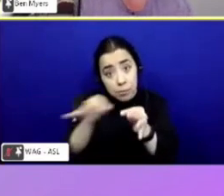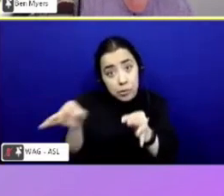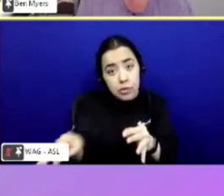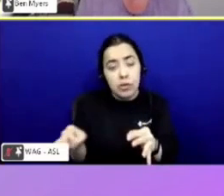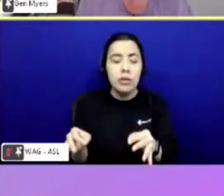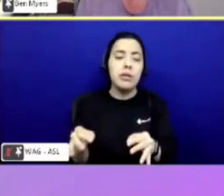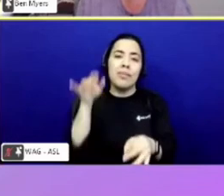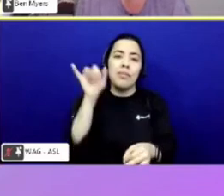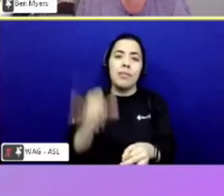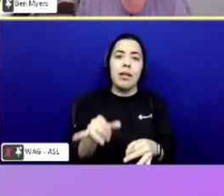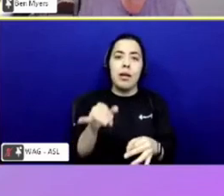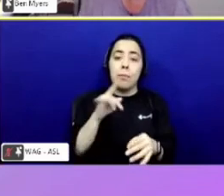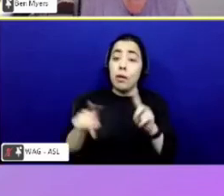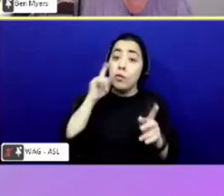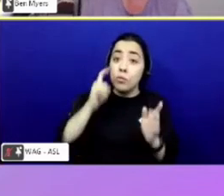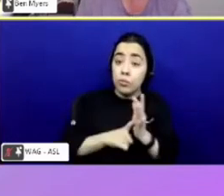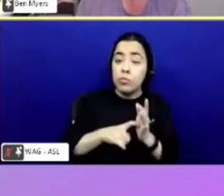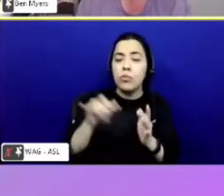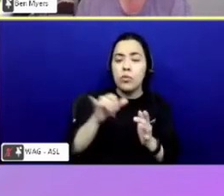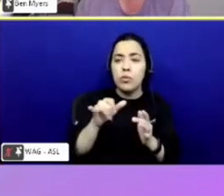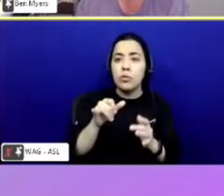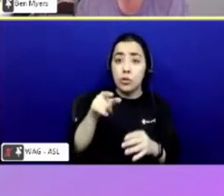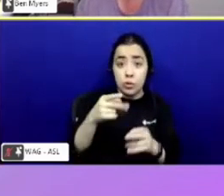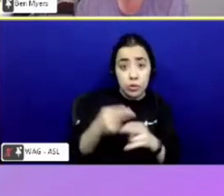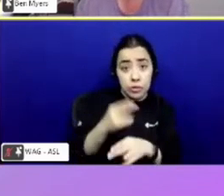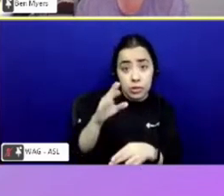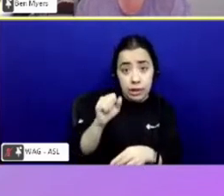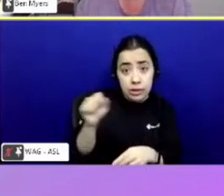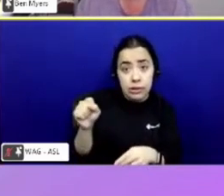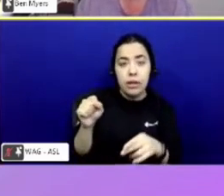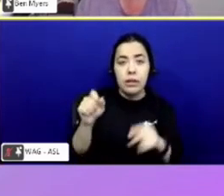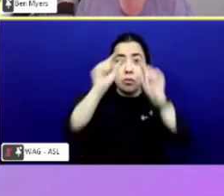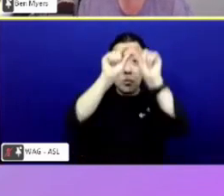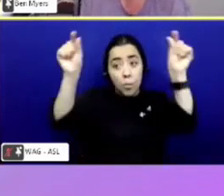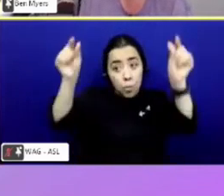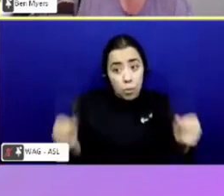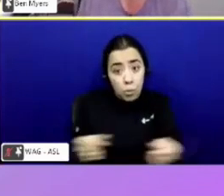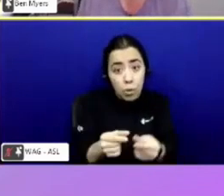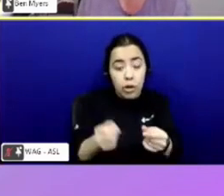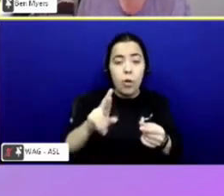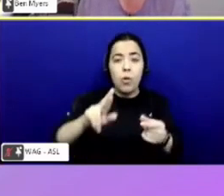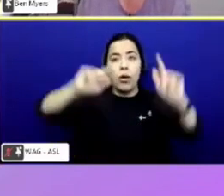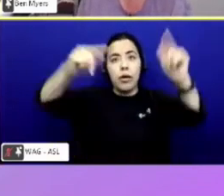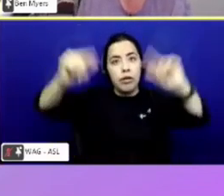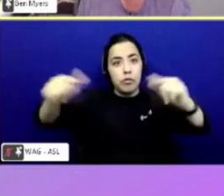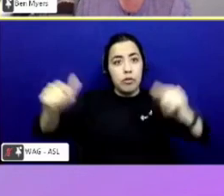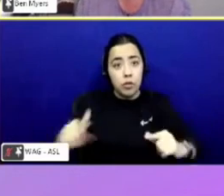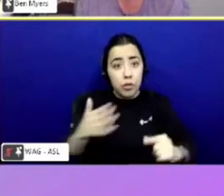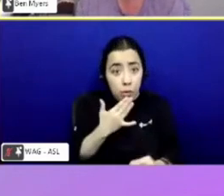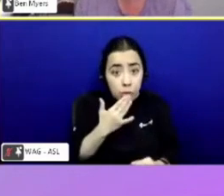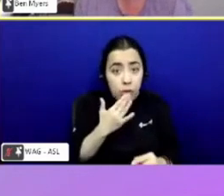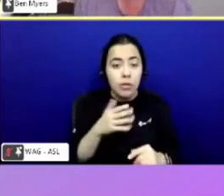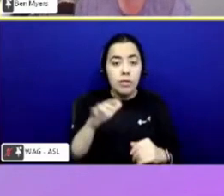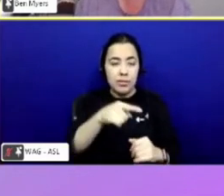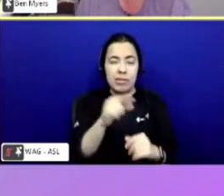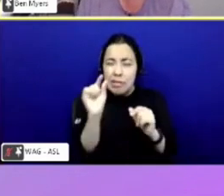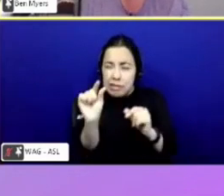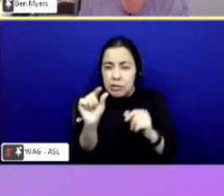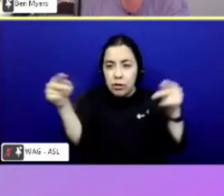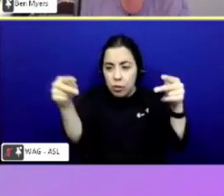it also uses CSS. Are you using borders? Are you zebra striping? So I've got a little bit of code here. This is within a